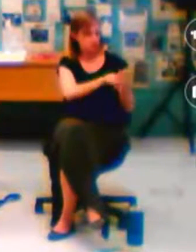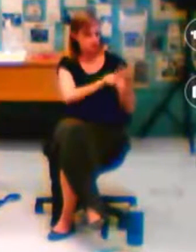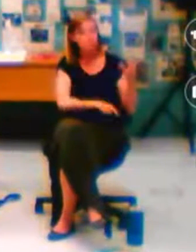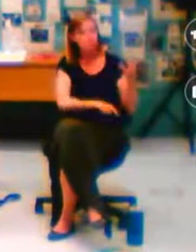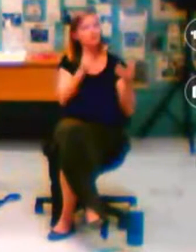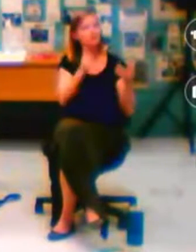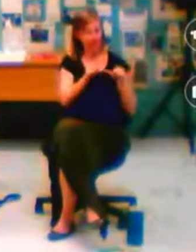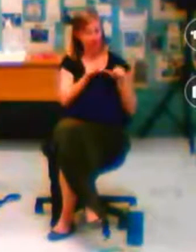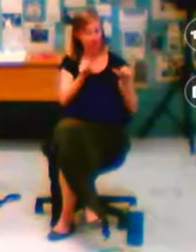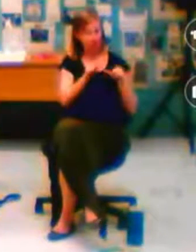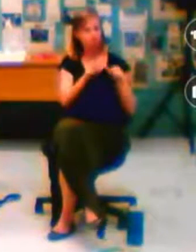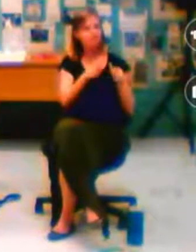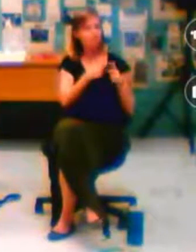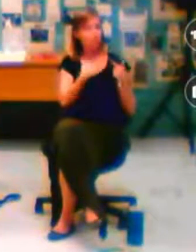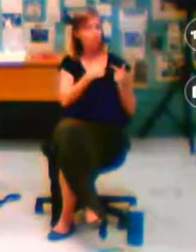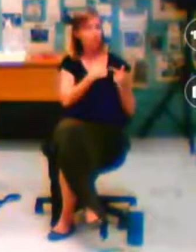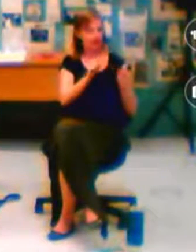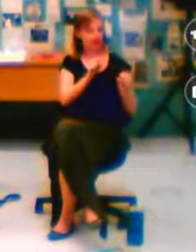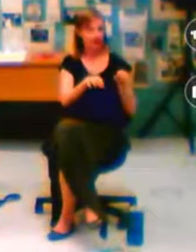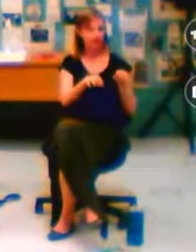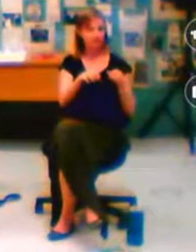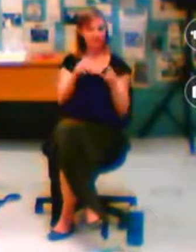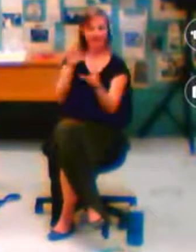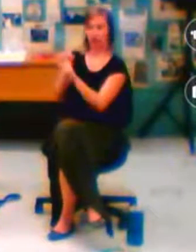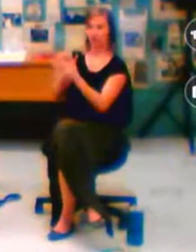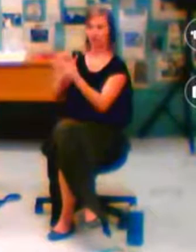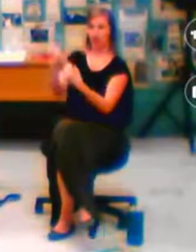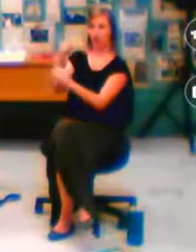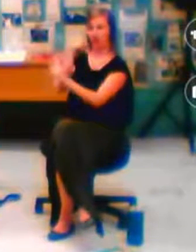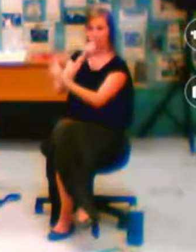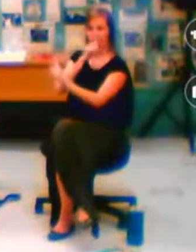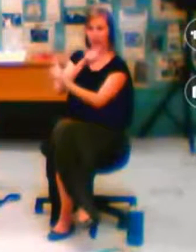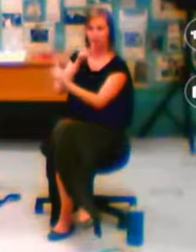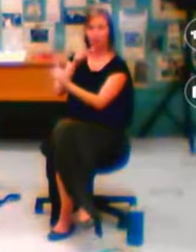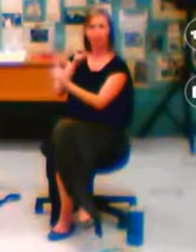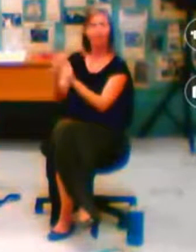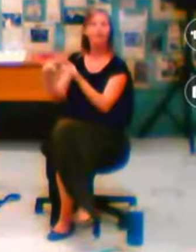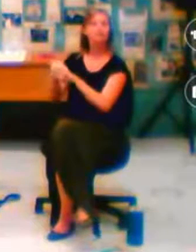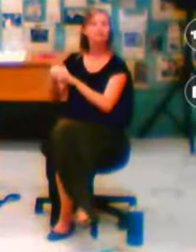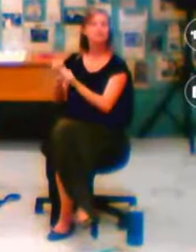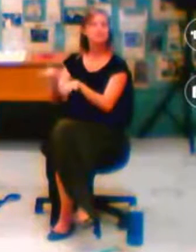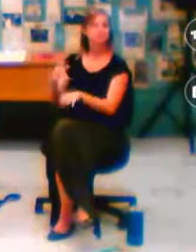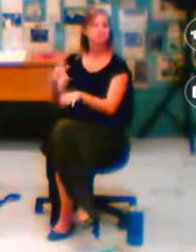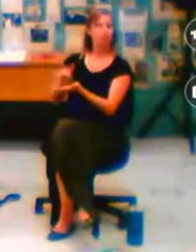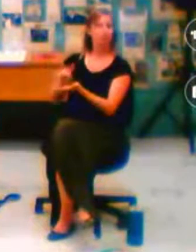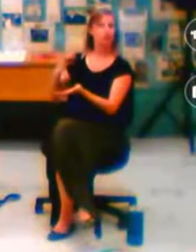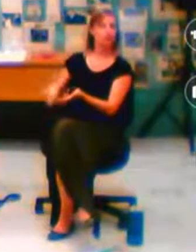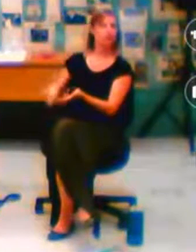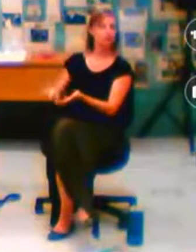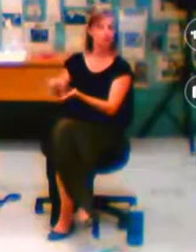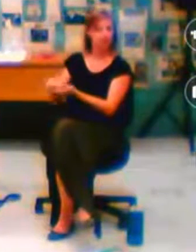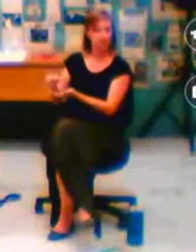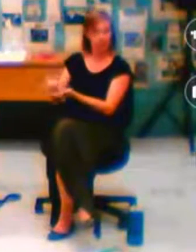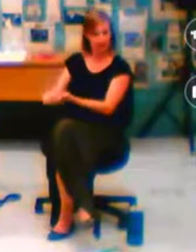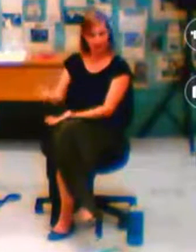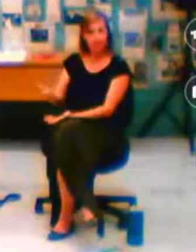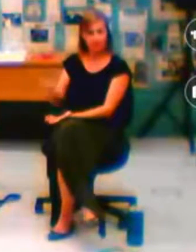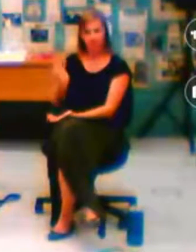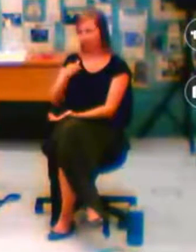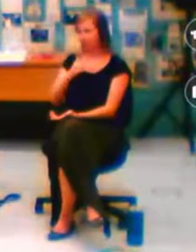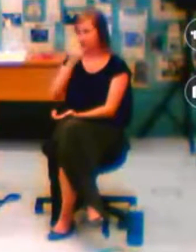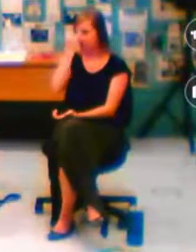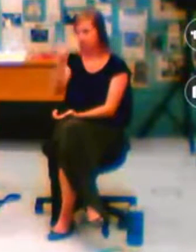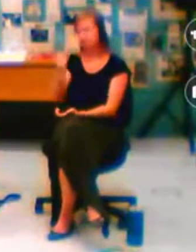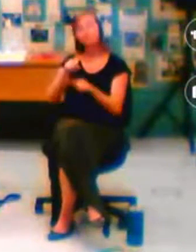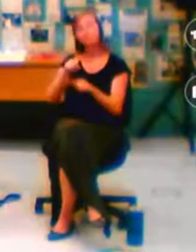to get a wheelchair like Julie's, you have to go somewhere, you have to see somebody, they have to measure you, they have to do it 3 times. Maybe you have to have fallen once to get it, because